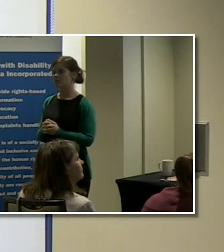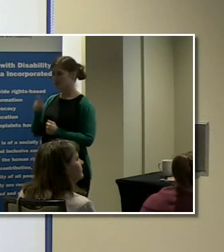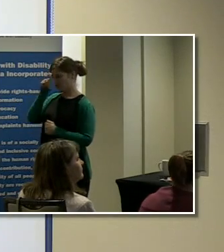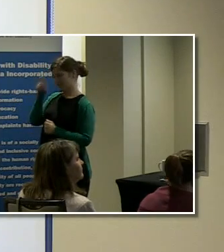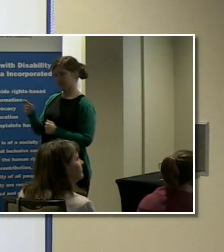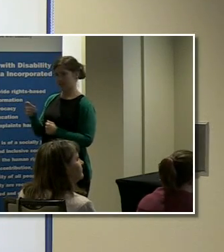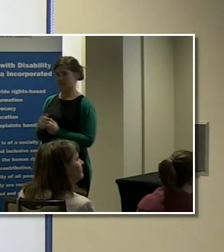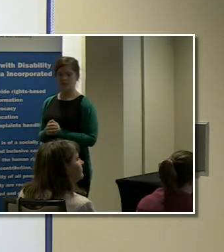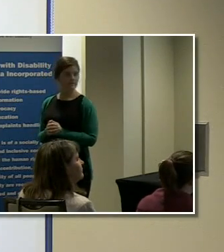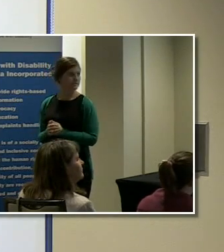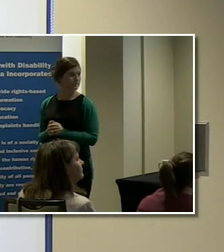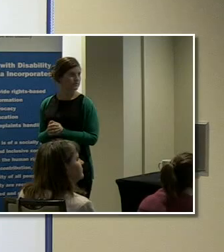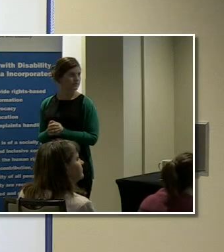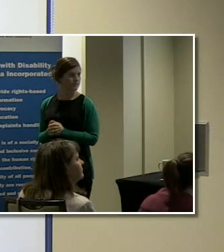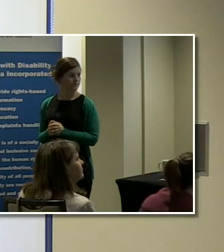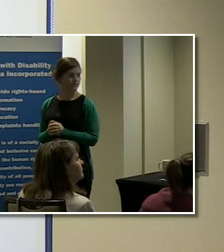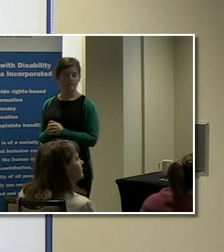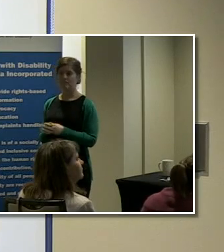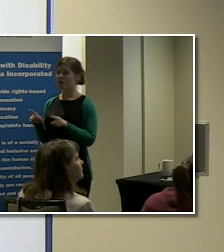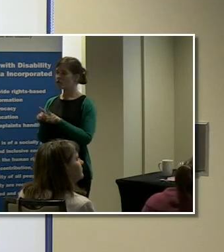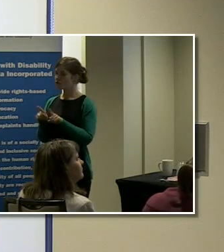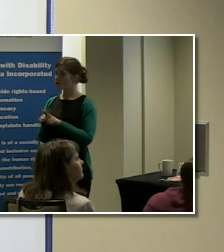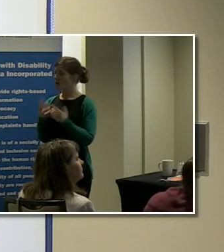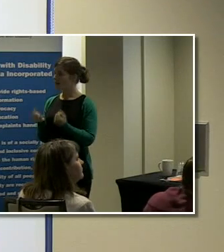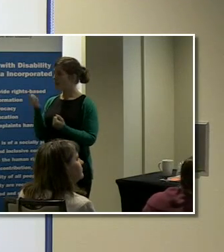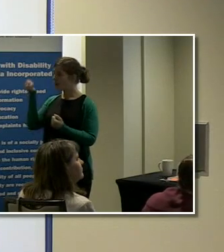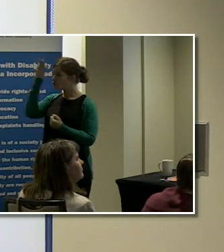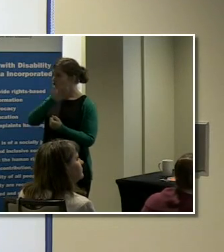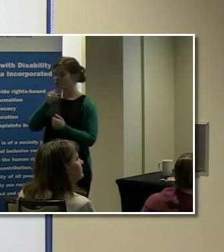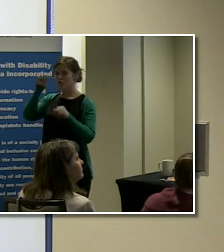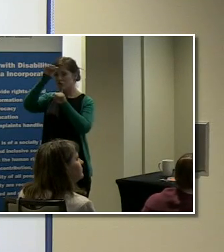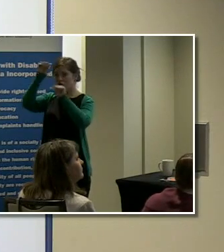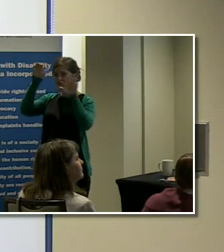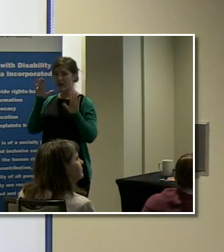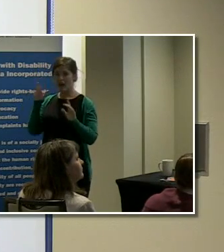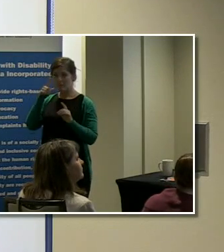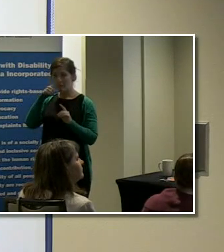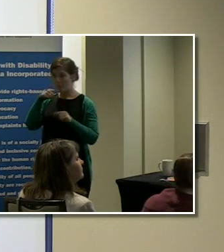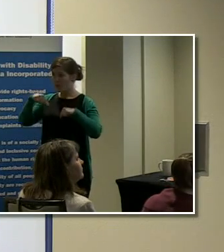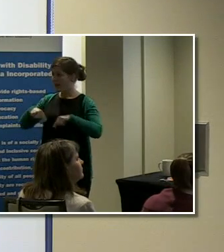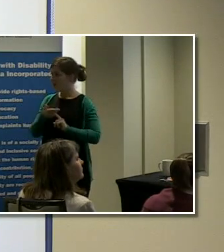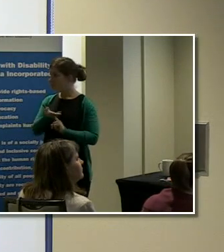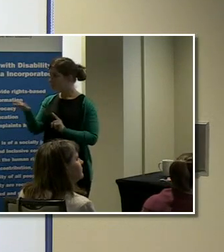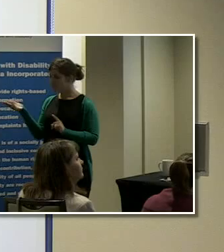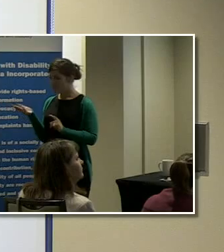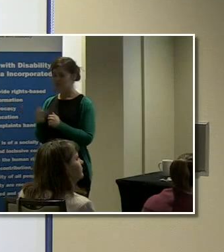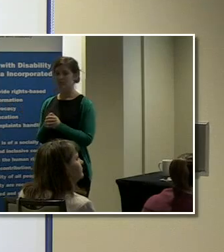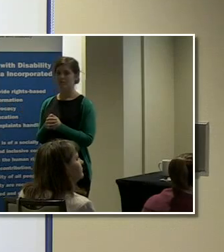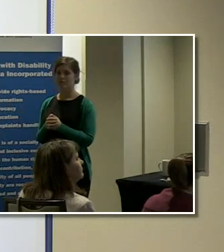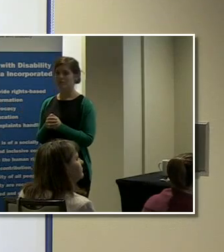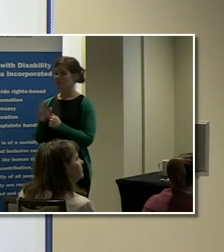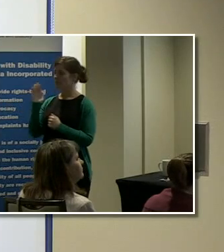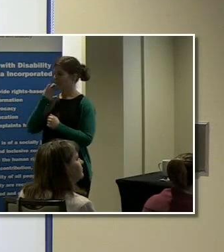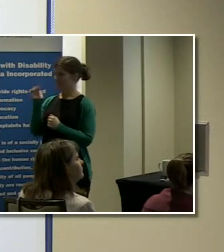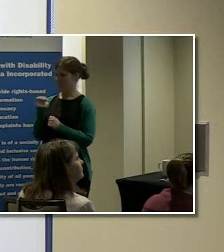respects. And to all our Aboriginal and Torres Strait Islander brothers and sisters, from